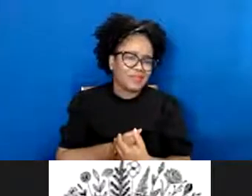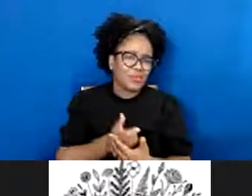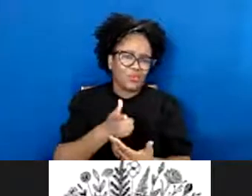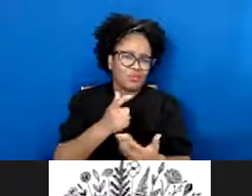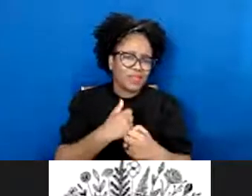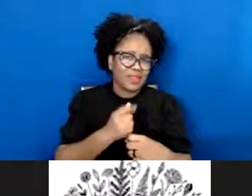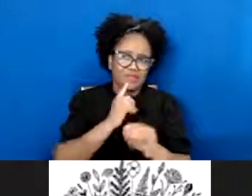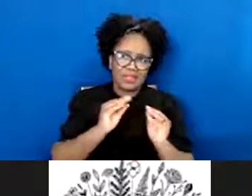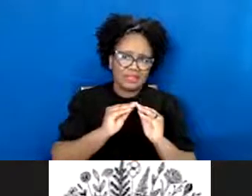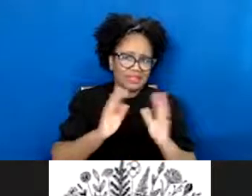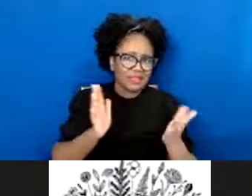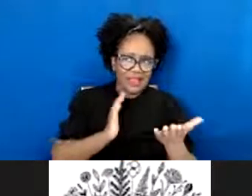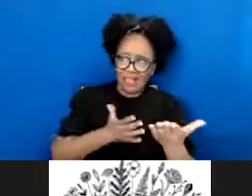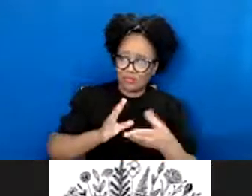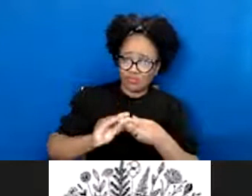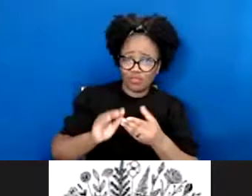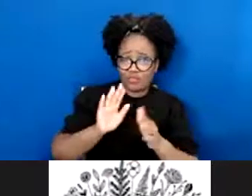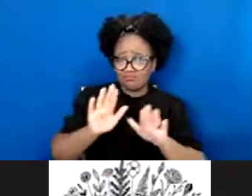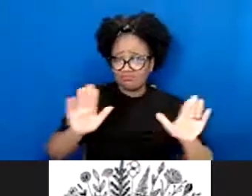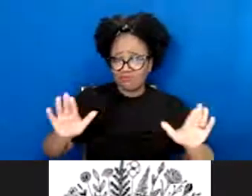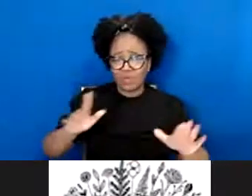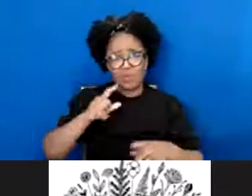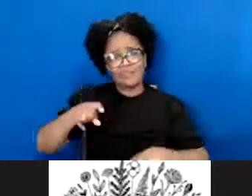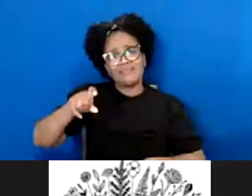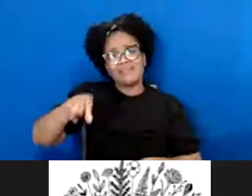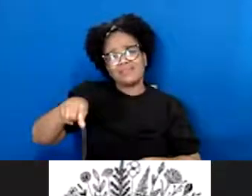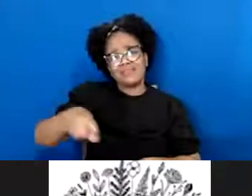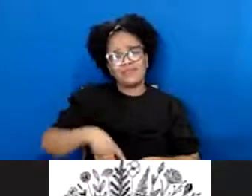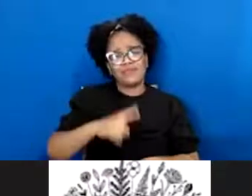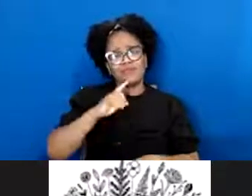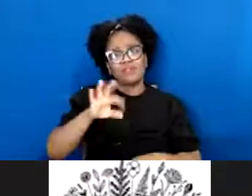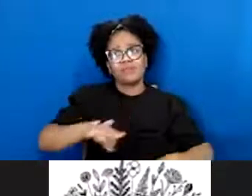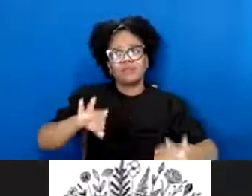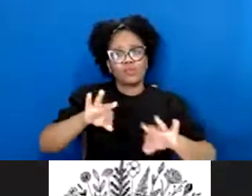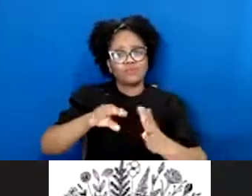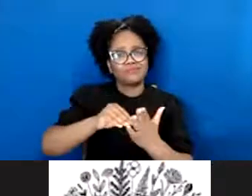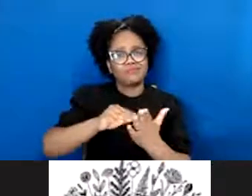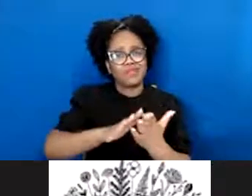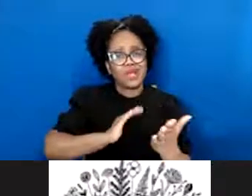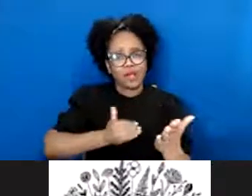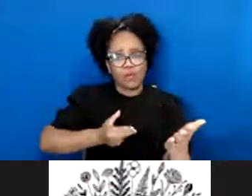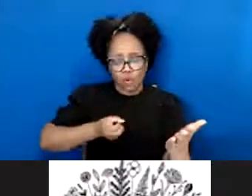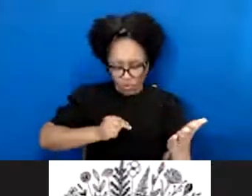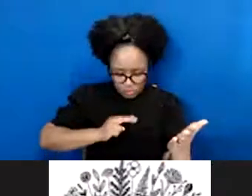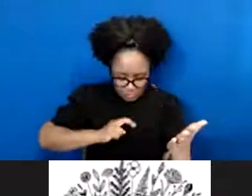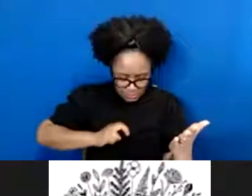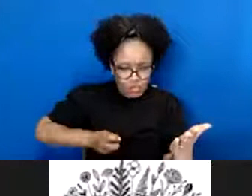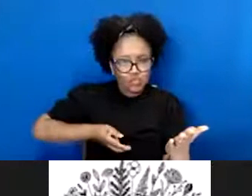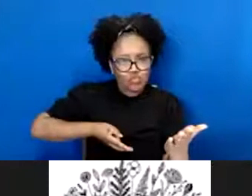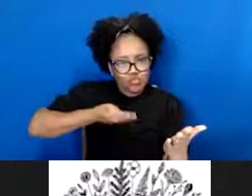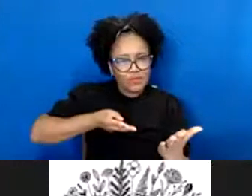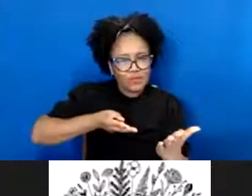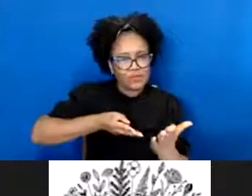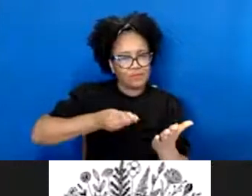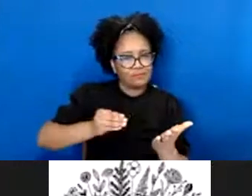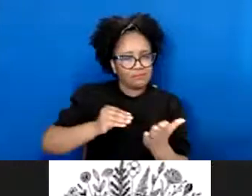our stories are so necessary. It's so necessary to write our truth. It's so necessary to write the hard stuff, the unpretty stuff, the